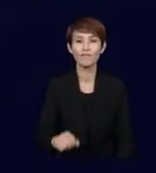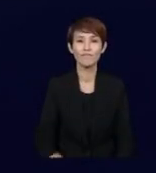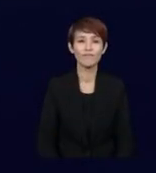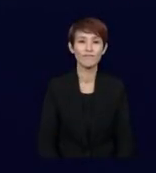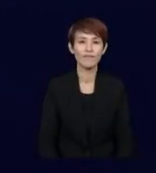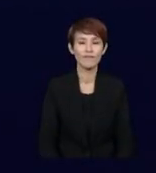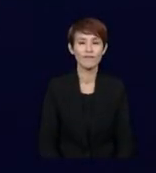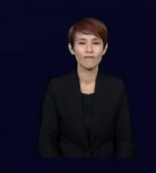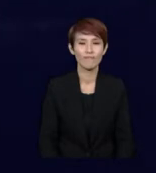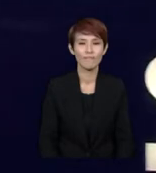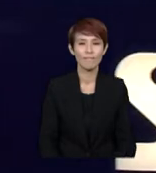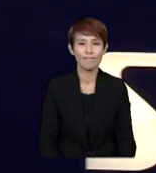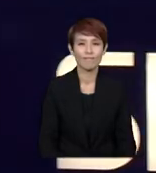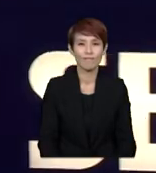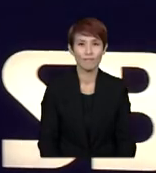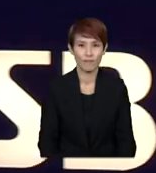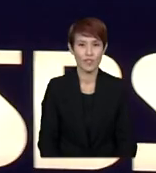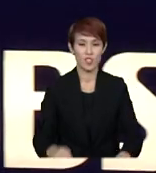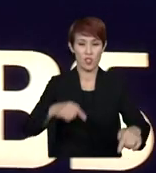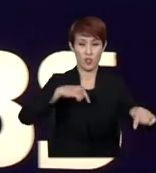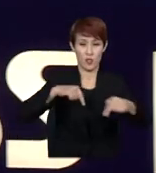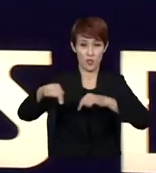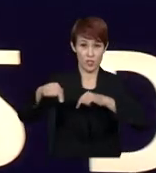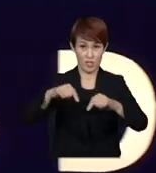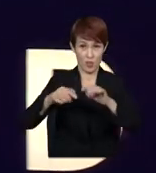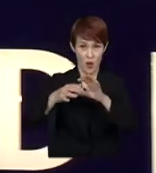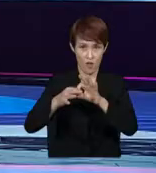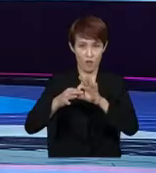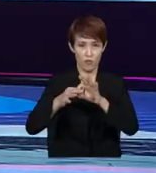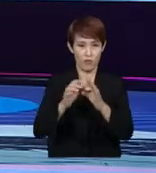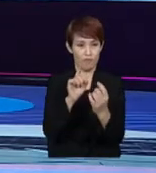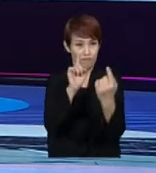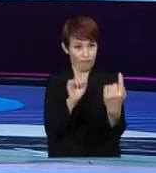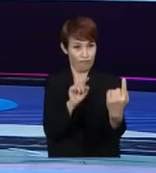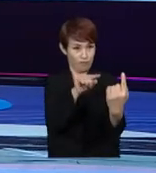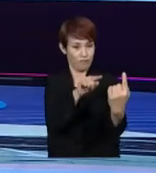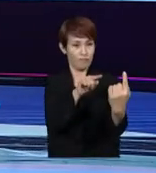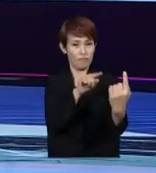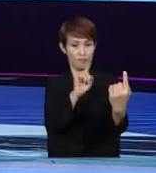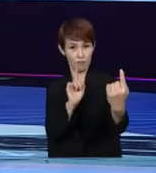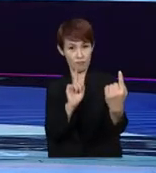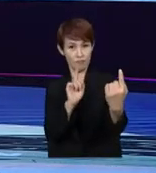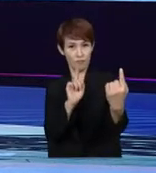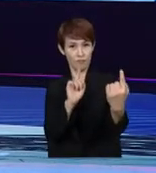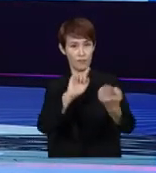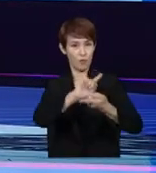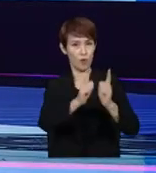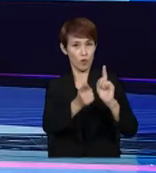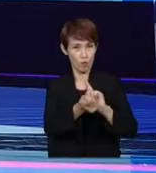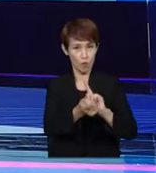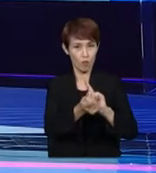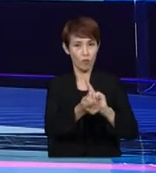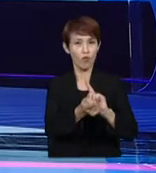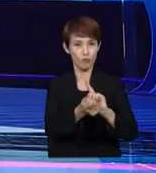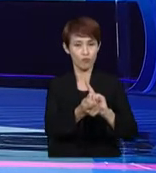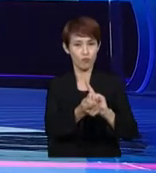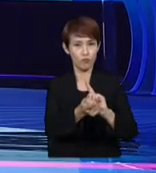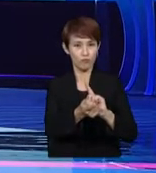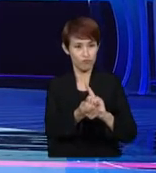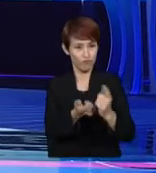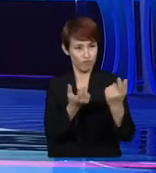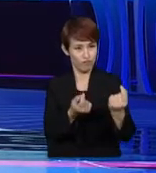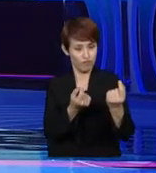that political adversaries recognize each other as legitimate, that they do not treat each other